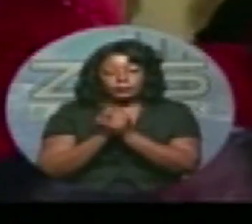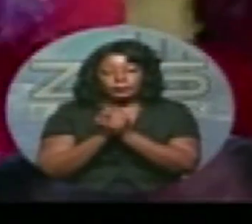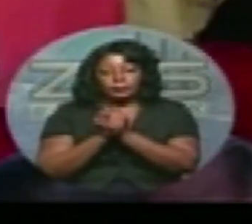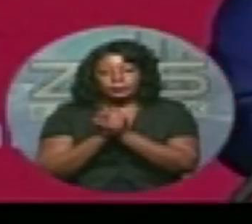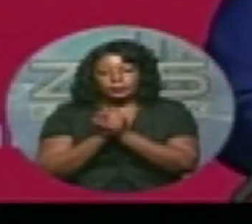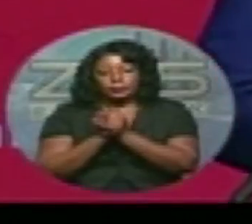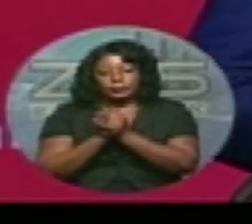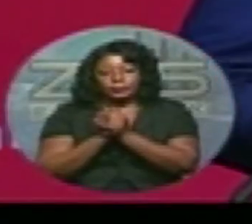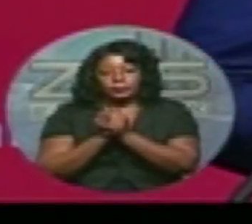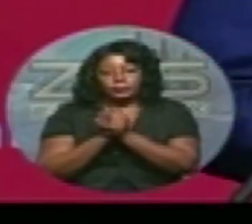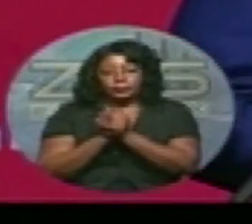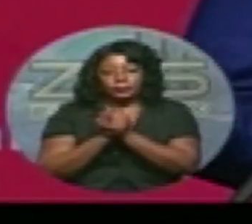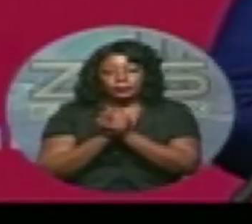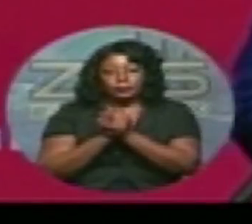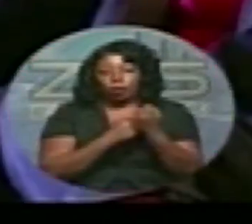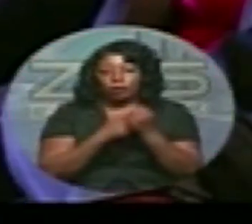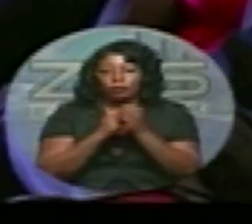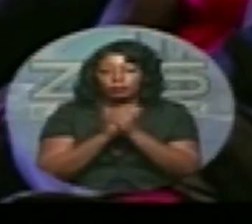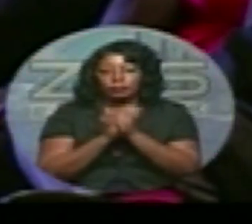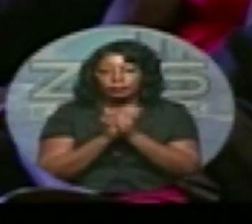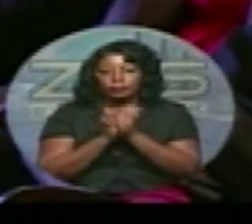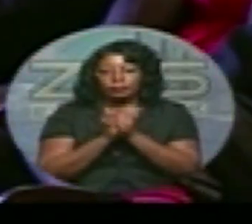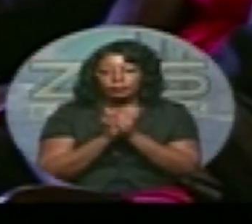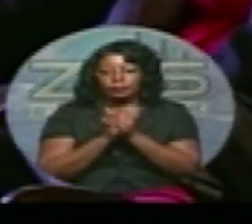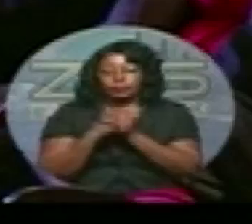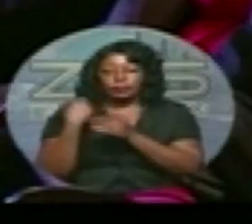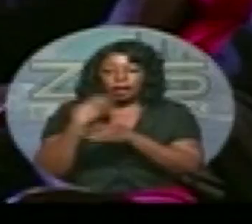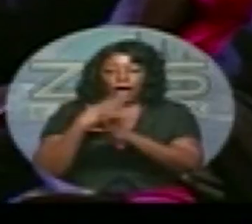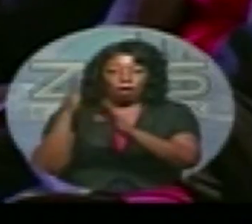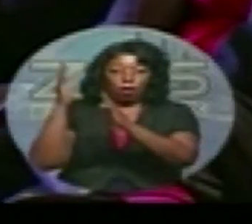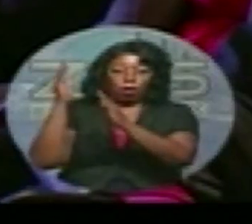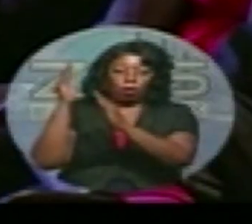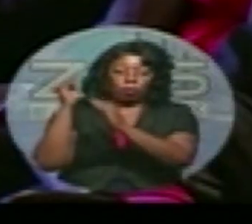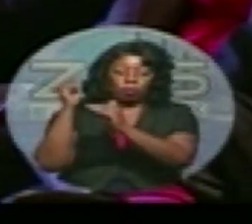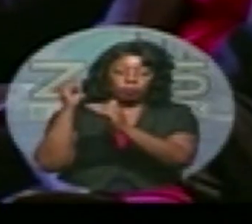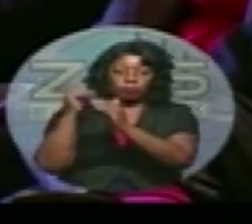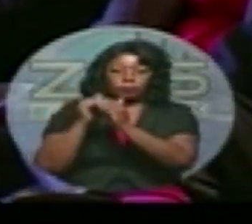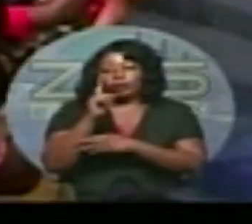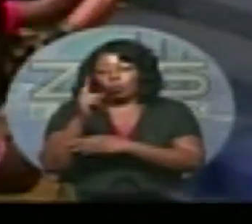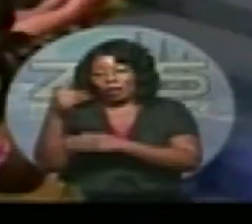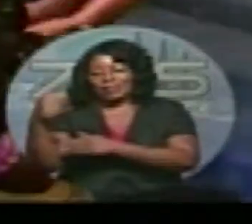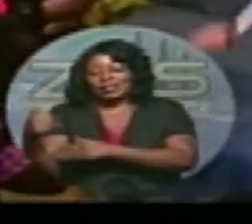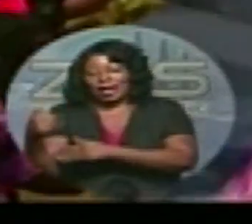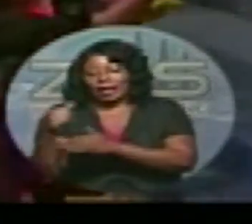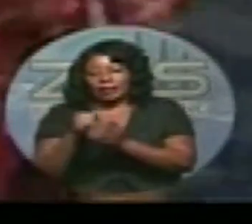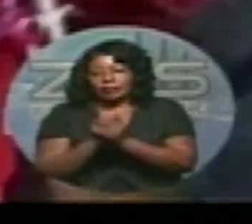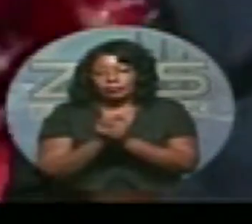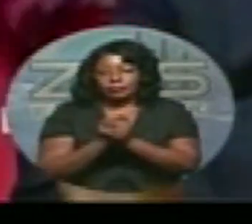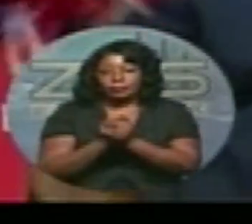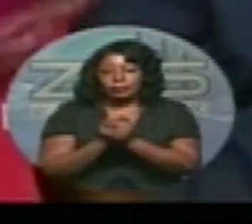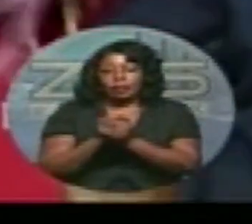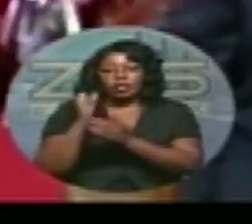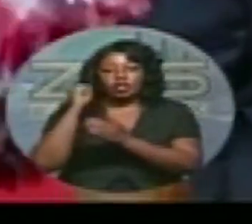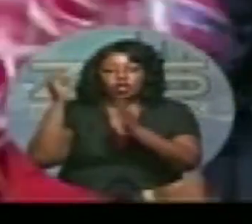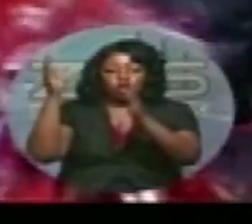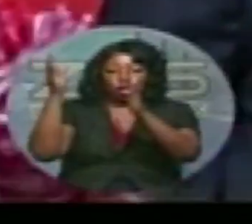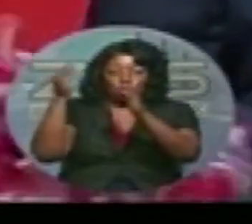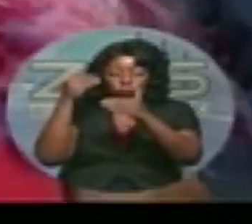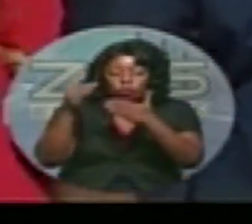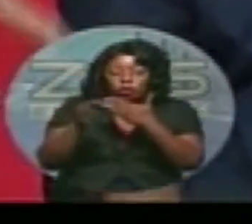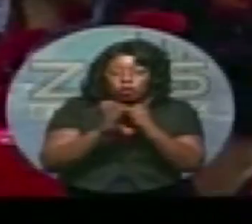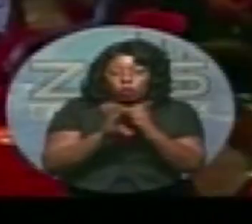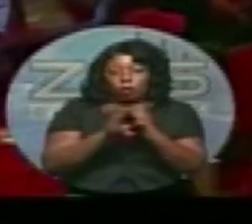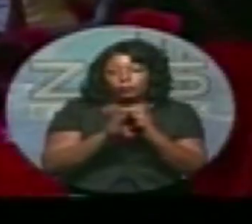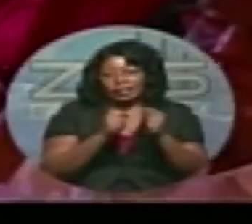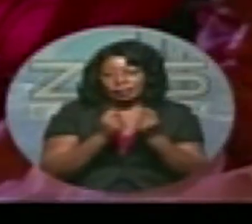convention on July 26th, when the party became divided regarding those vying for the leadership, Dr. Hubert Minnis and Loretta Butler